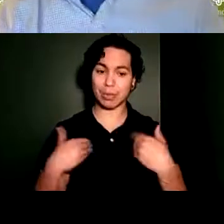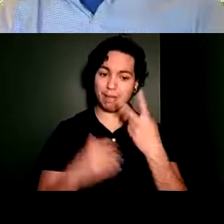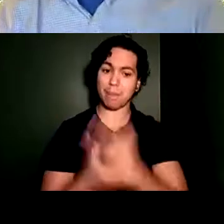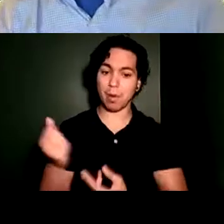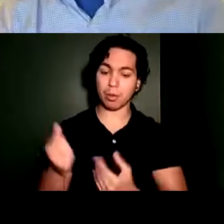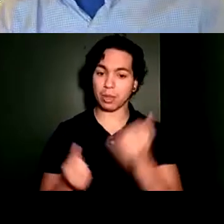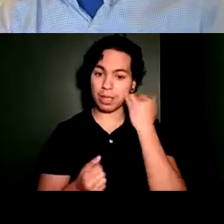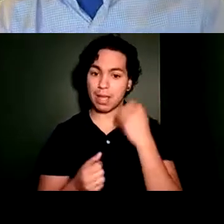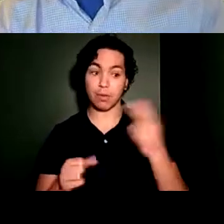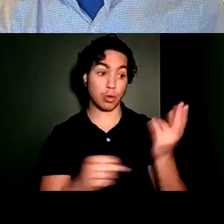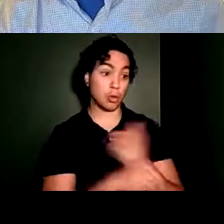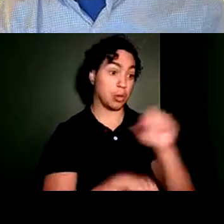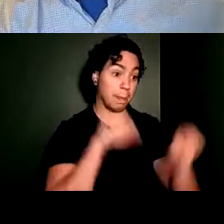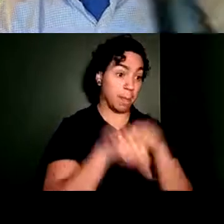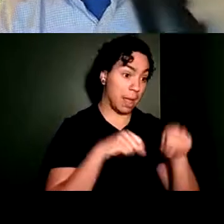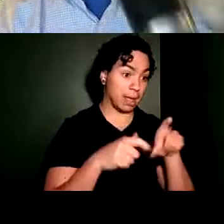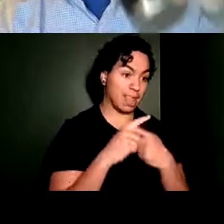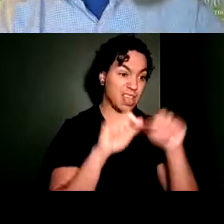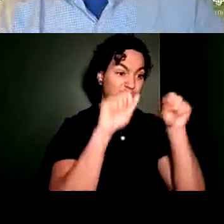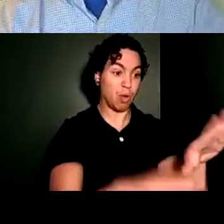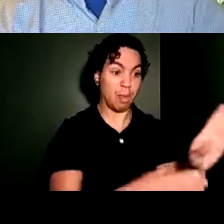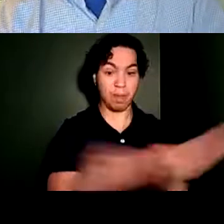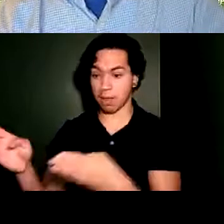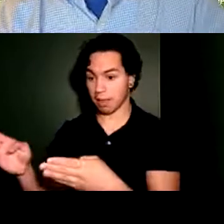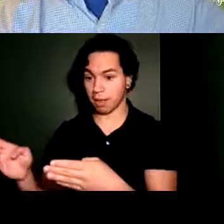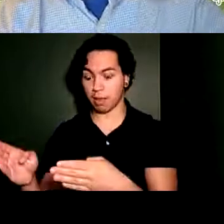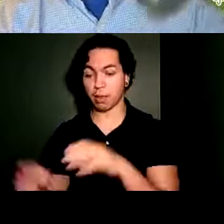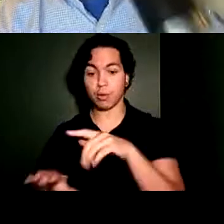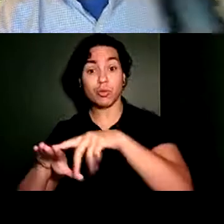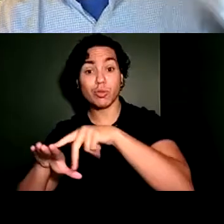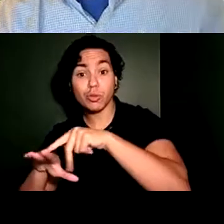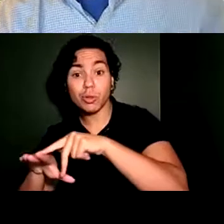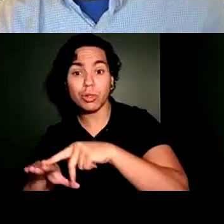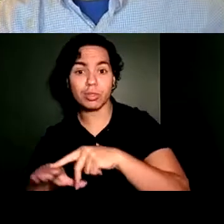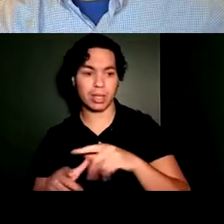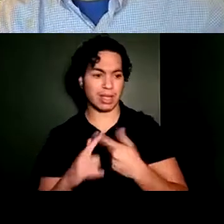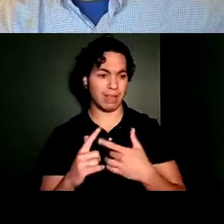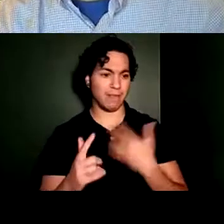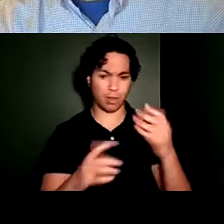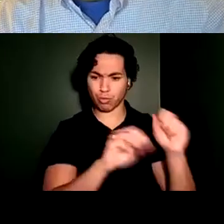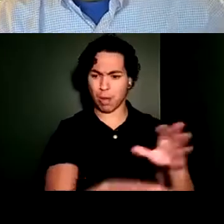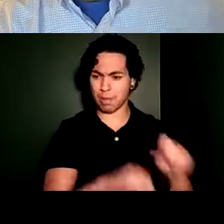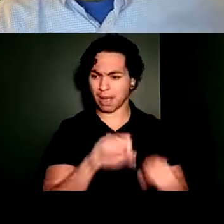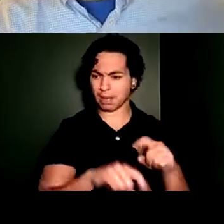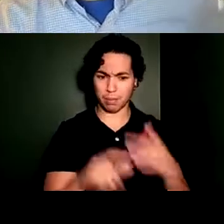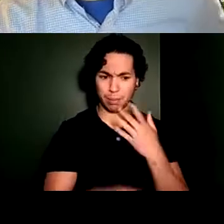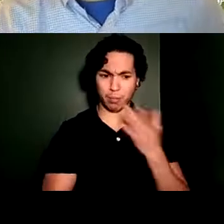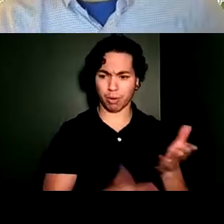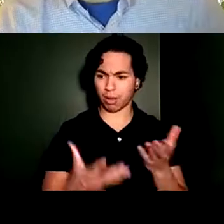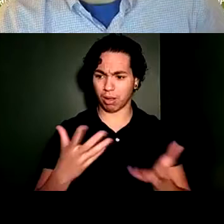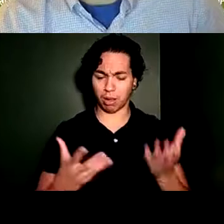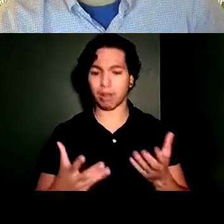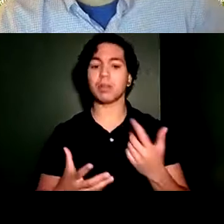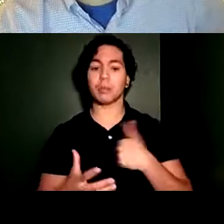if they were using, say, if the city just offered bikes or if the city just offered stand-up scooters. And so we really focus on providing